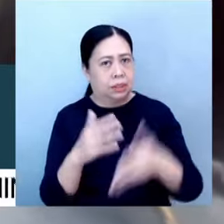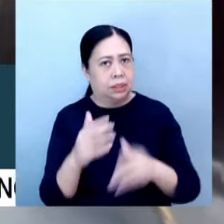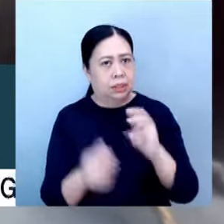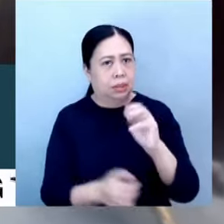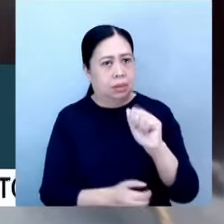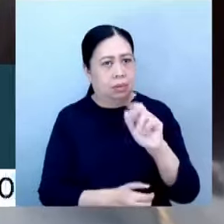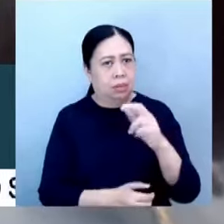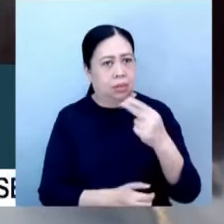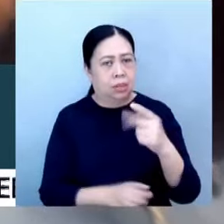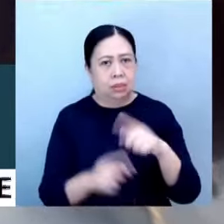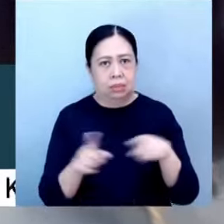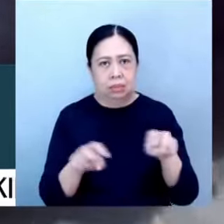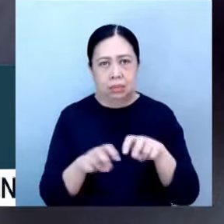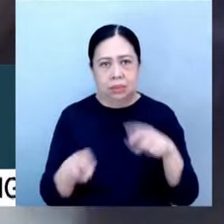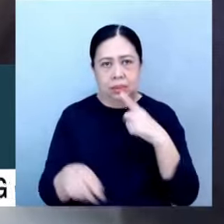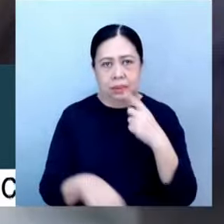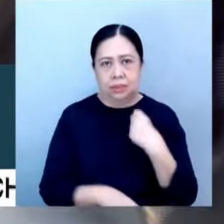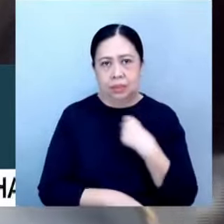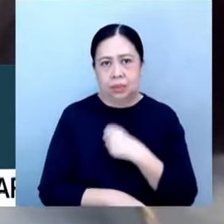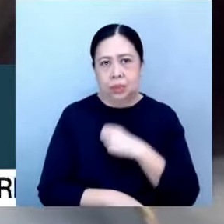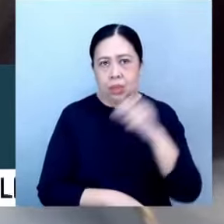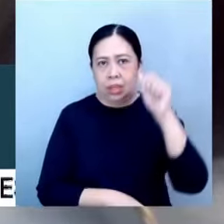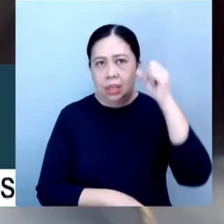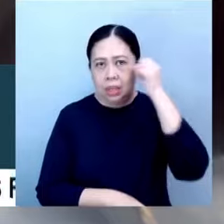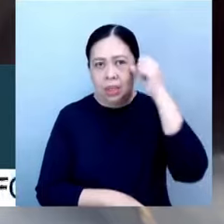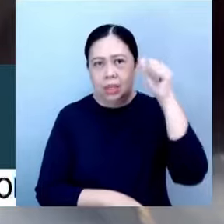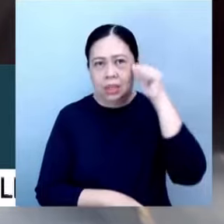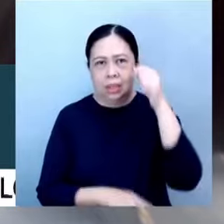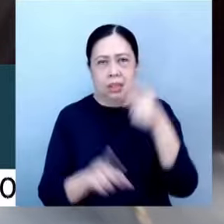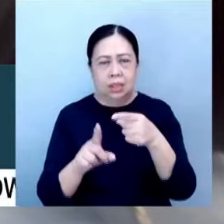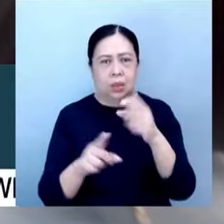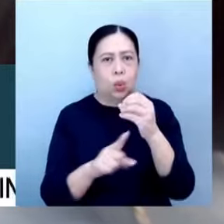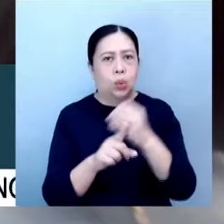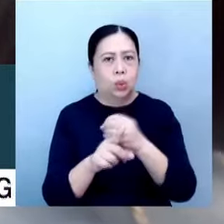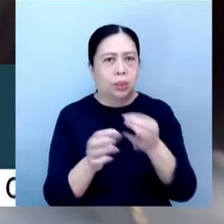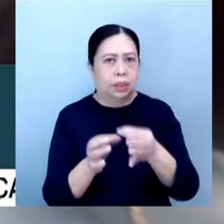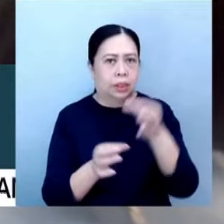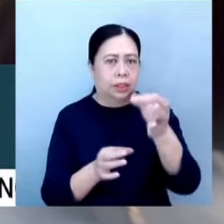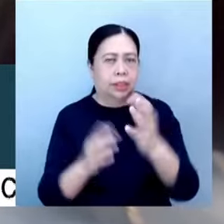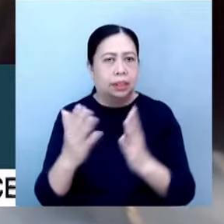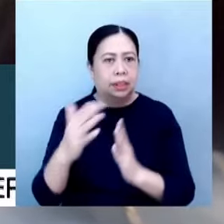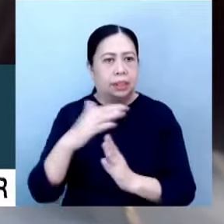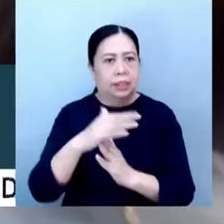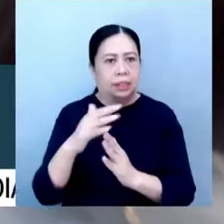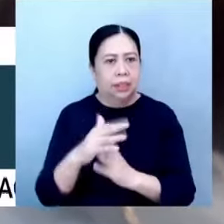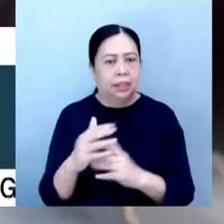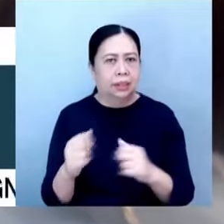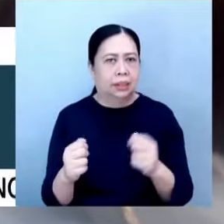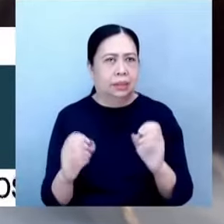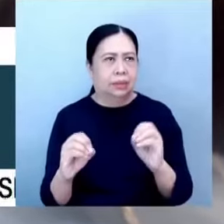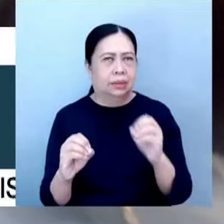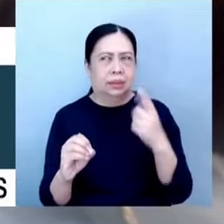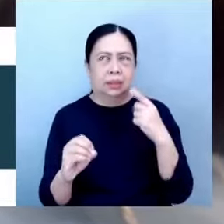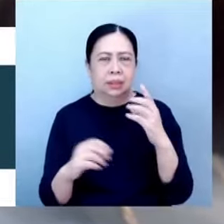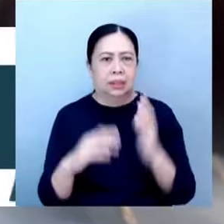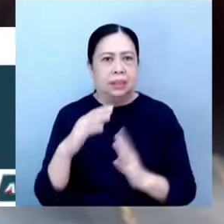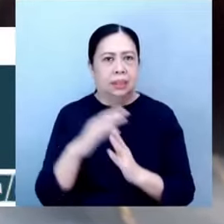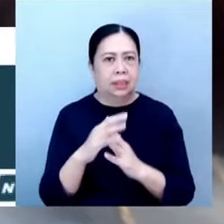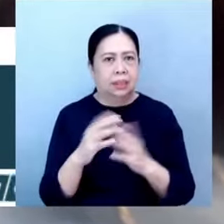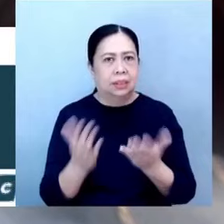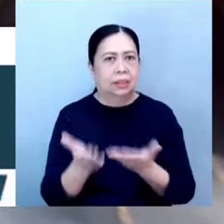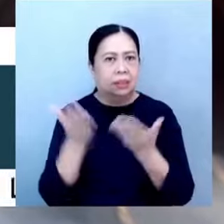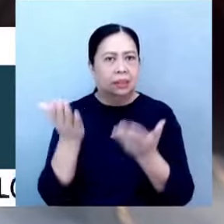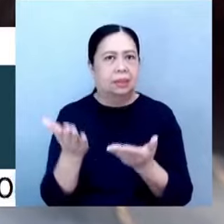panel chairman Senator Sani Angara is targeting an October deadline. Sa akin naman ang pinaka-deadline yan is yung filing